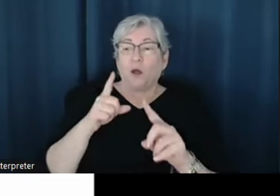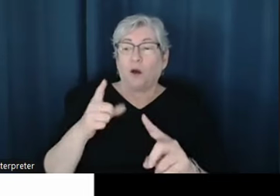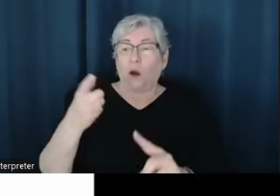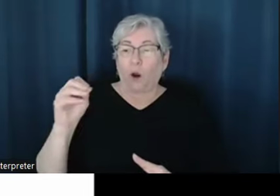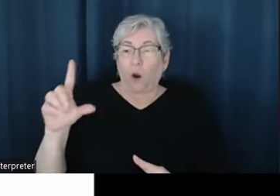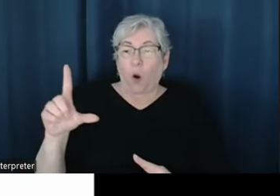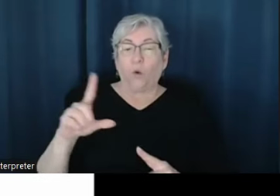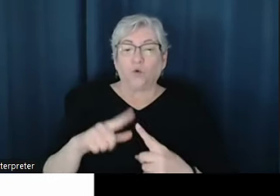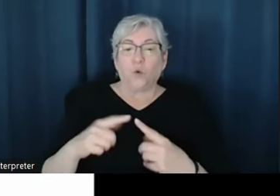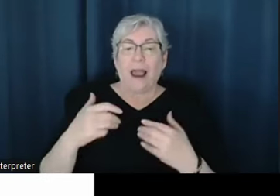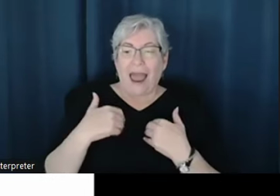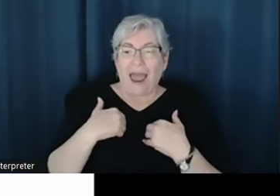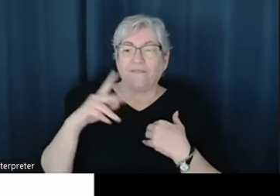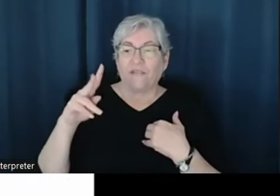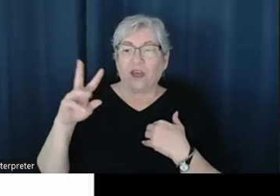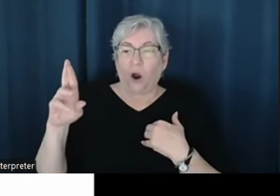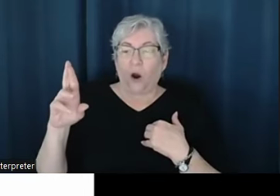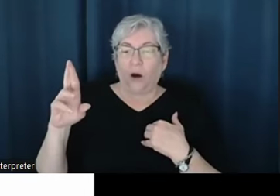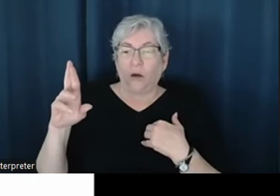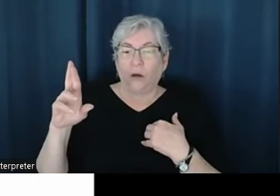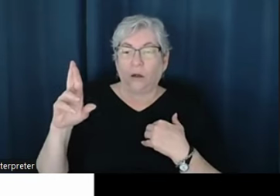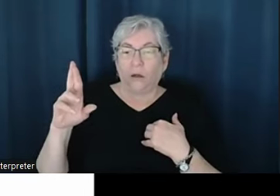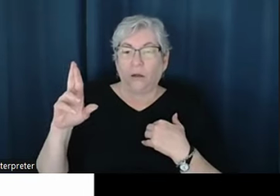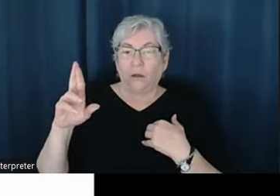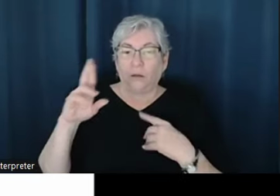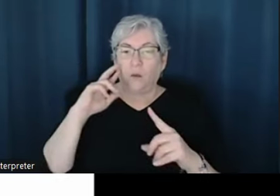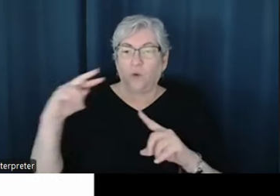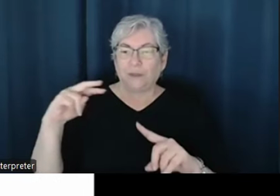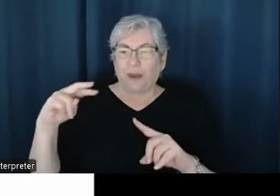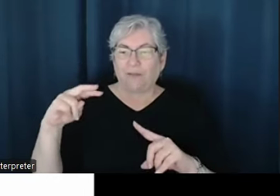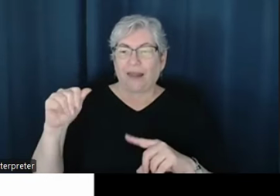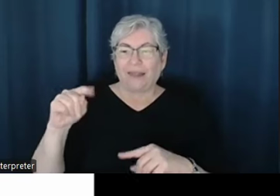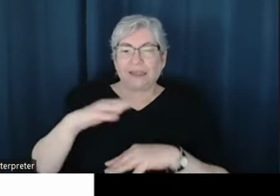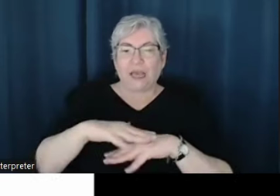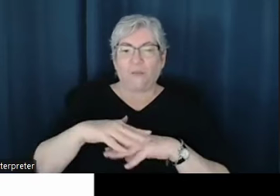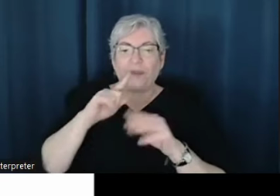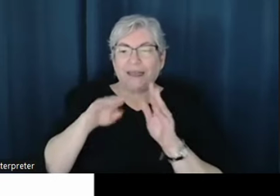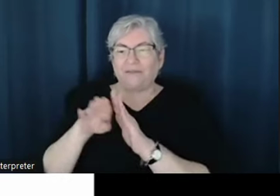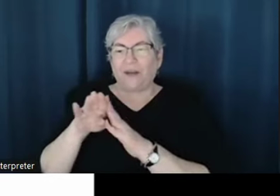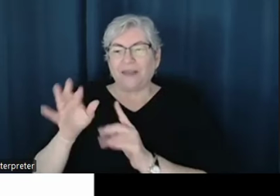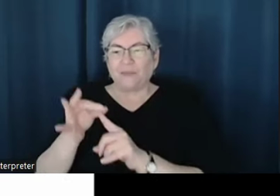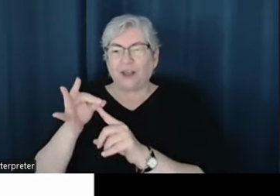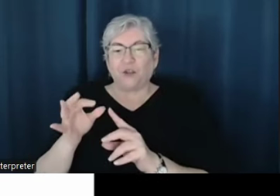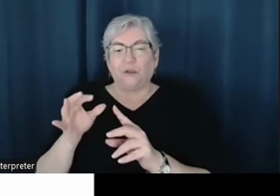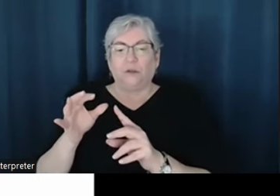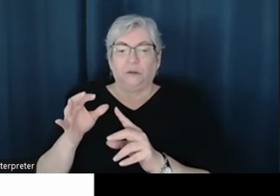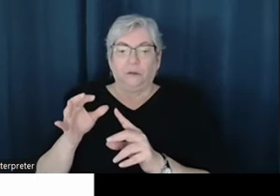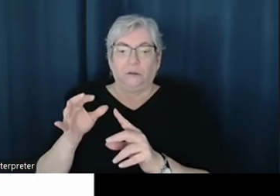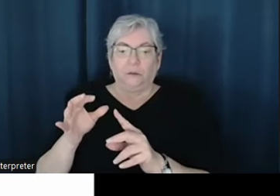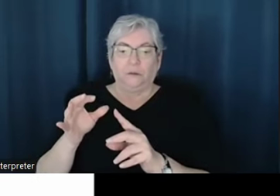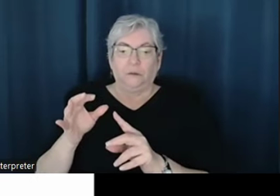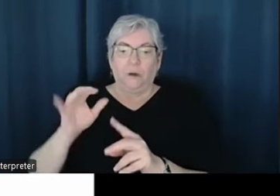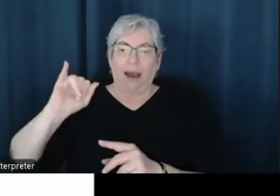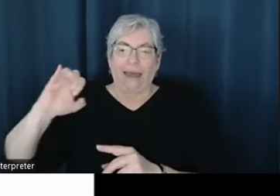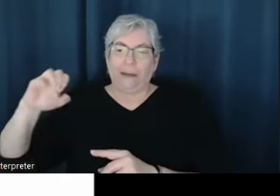to have the VR perspective at the table when they're developing the special ed IEP.